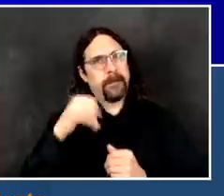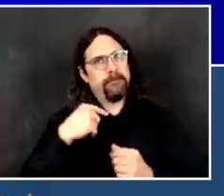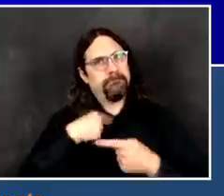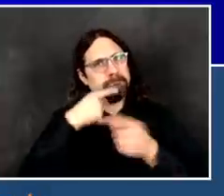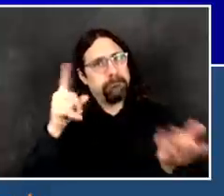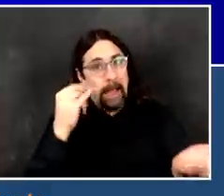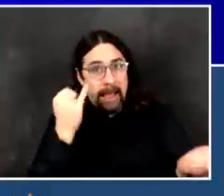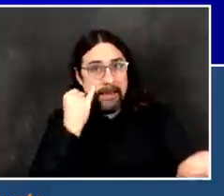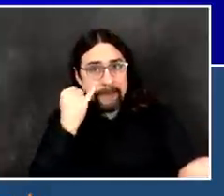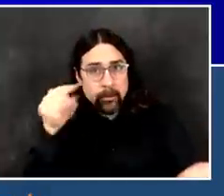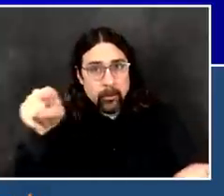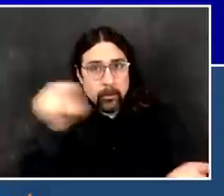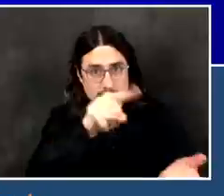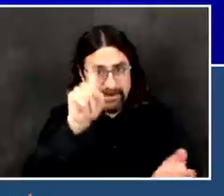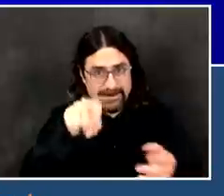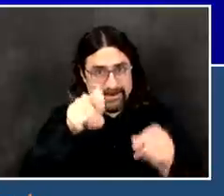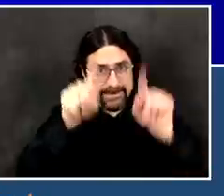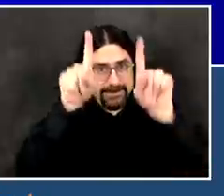testing